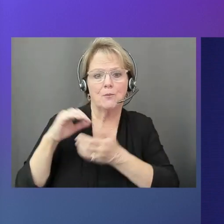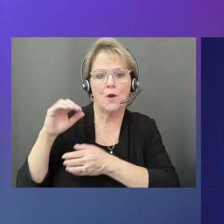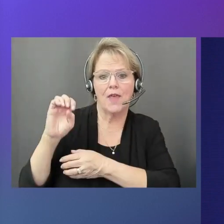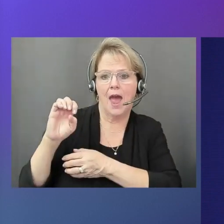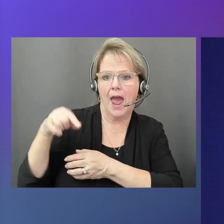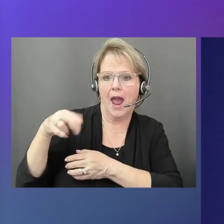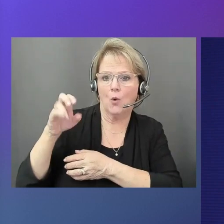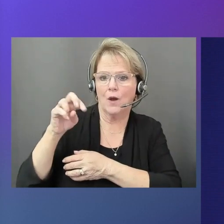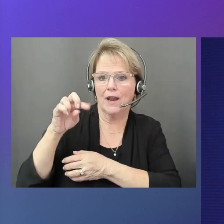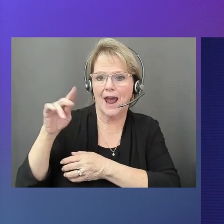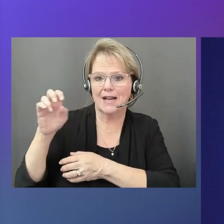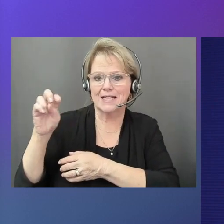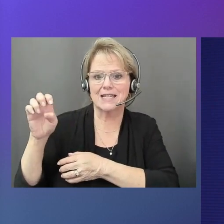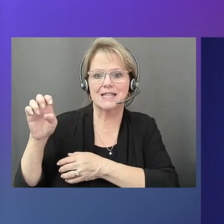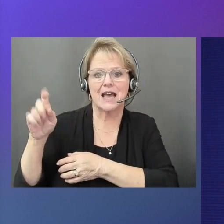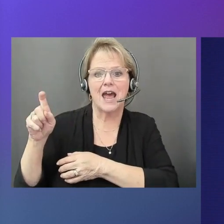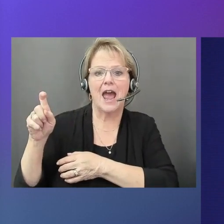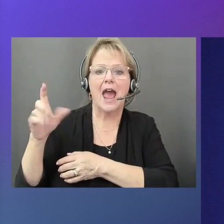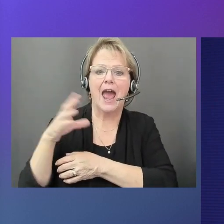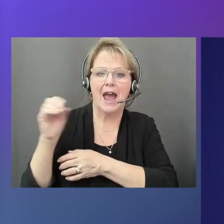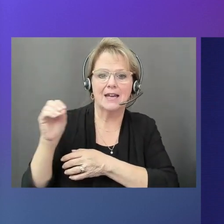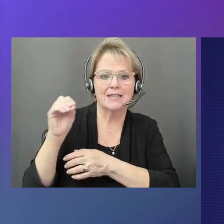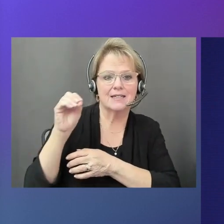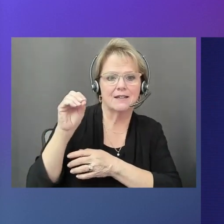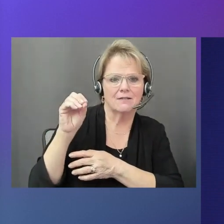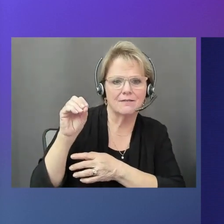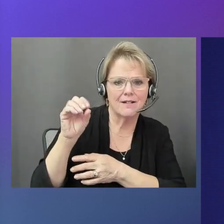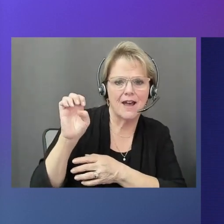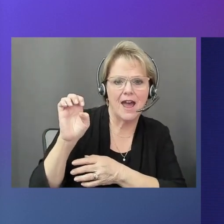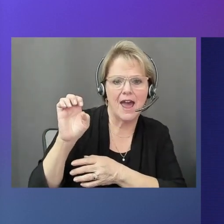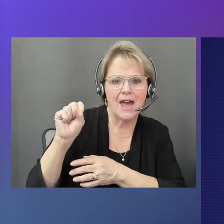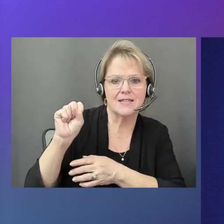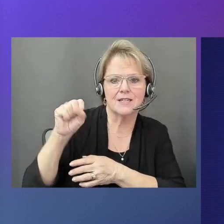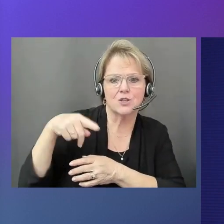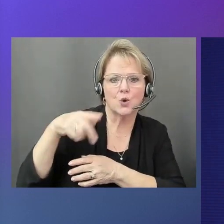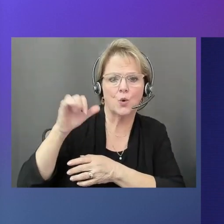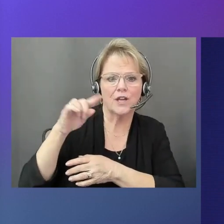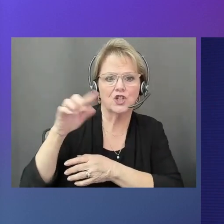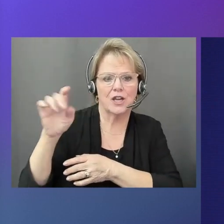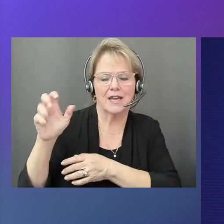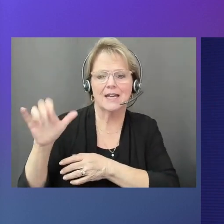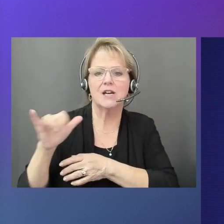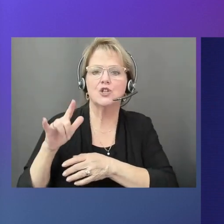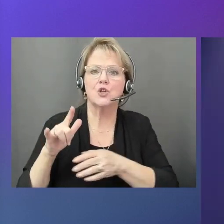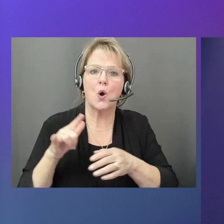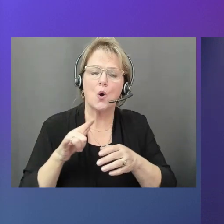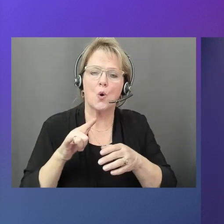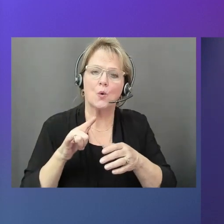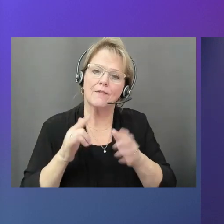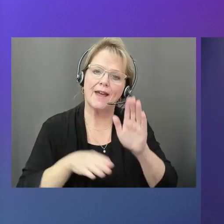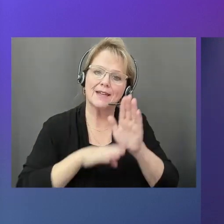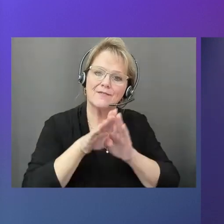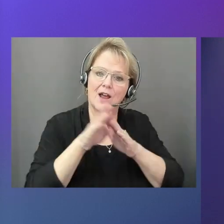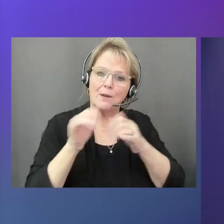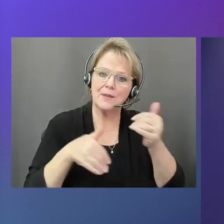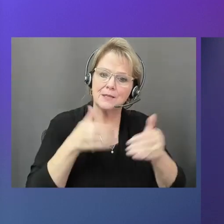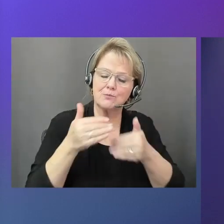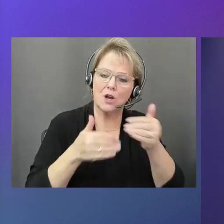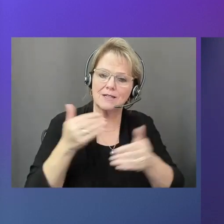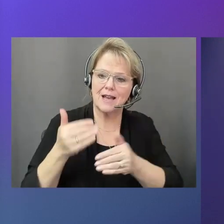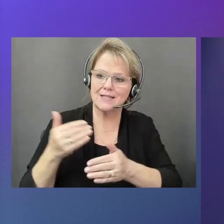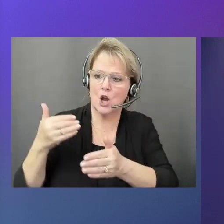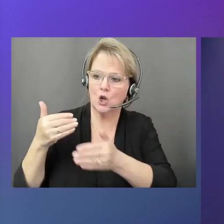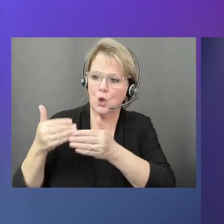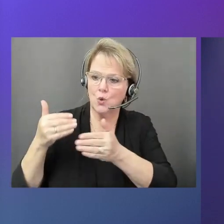deliver a data processing solution that can be deployed close to where our customers' end users are. In this case, that's actually where that market data